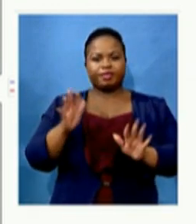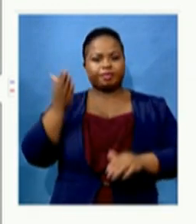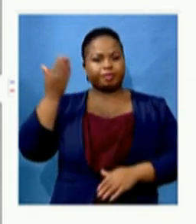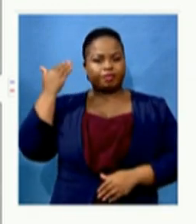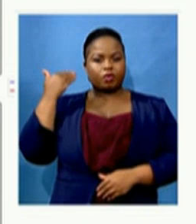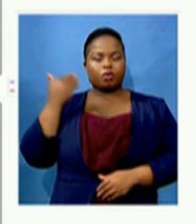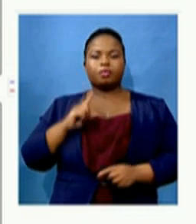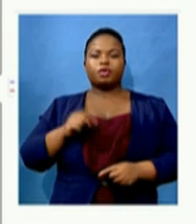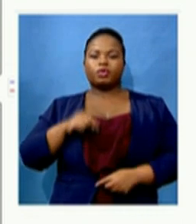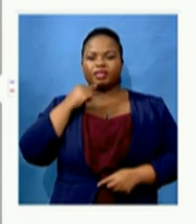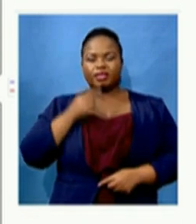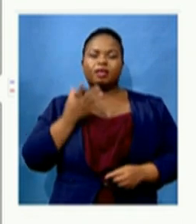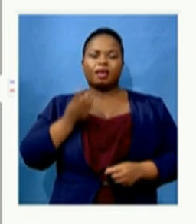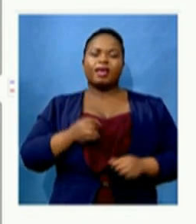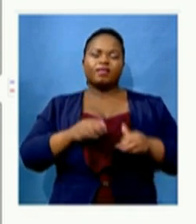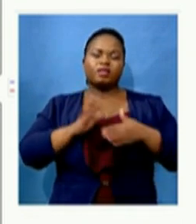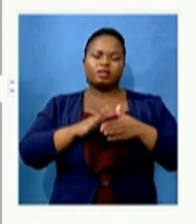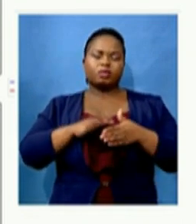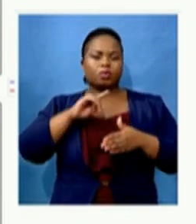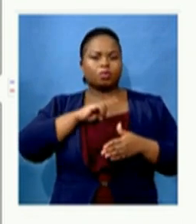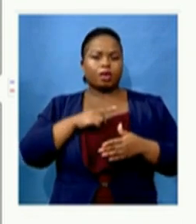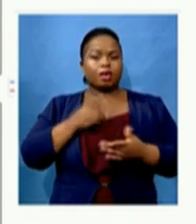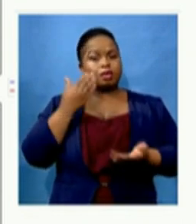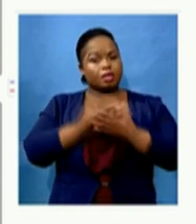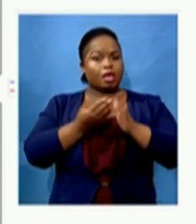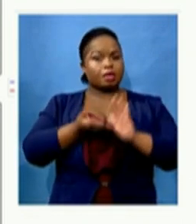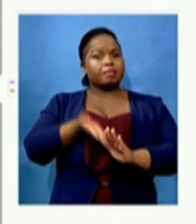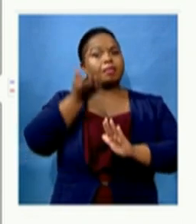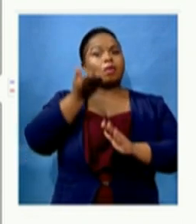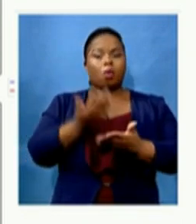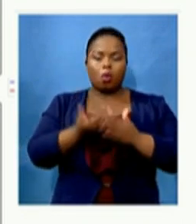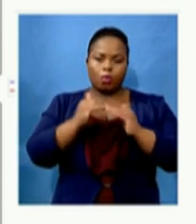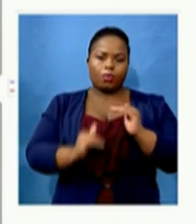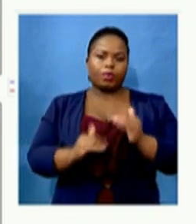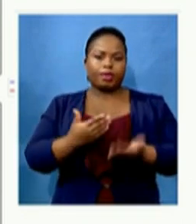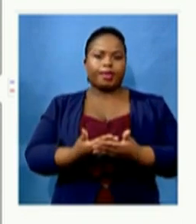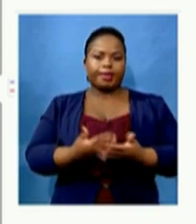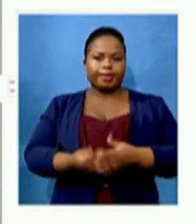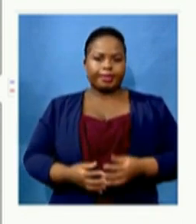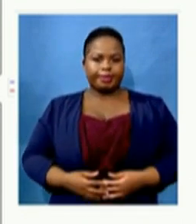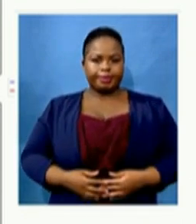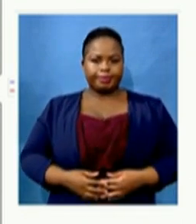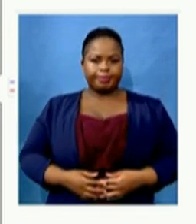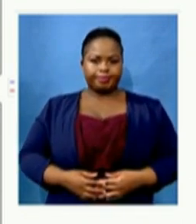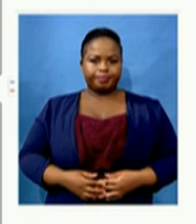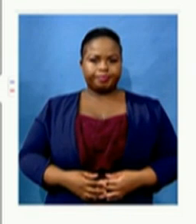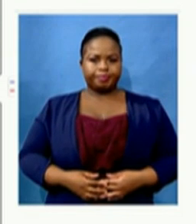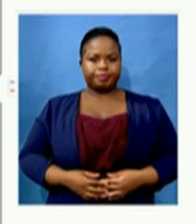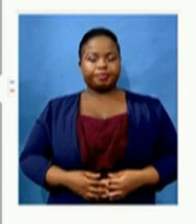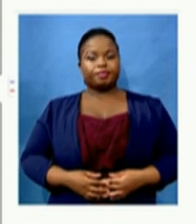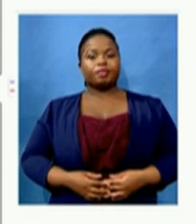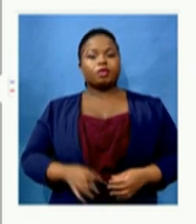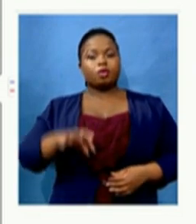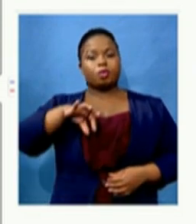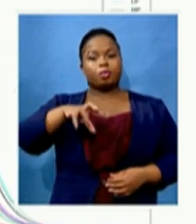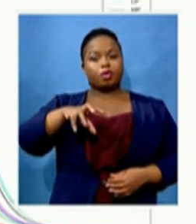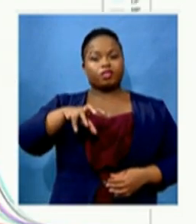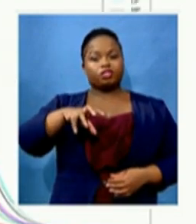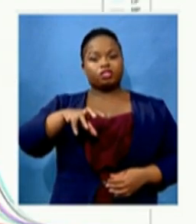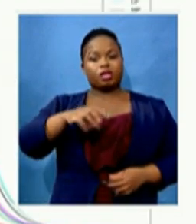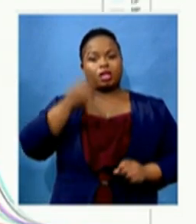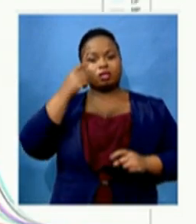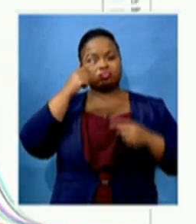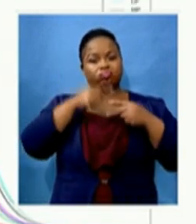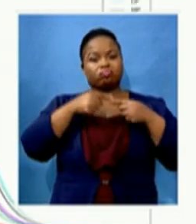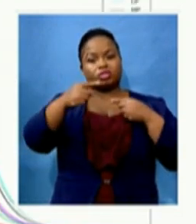could either increase or decrease. The provincial projections show that there's a lot of variation in terms of the timing